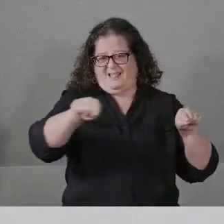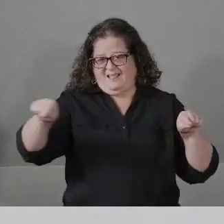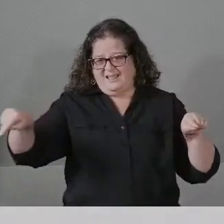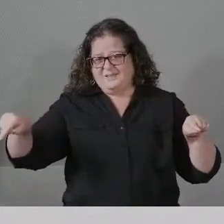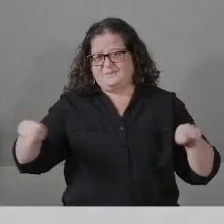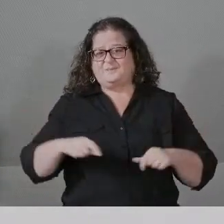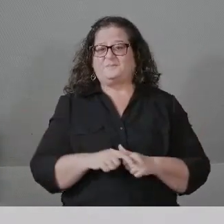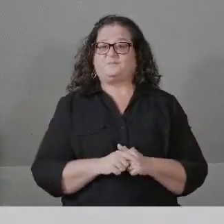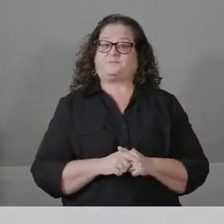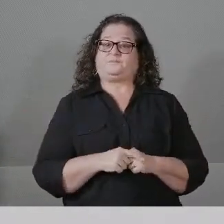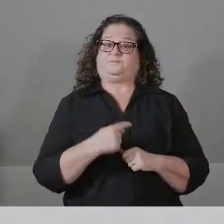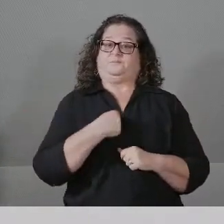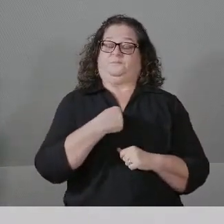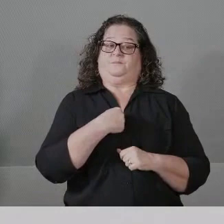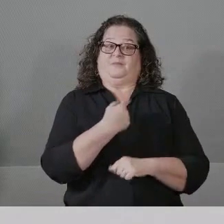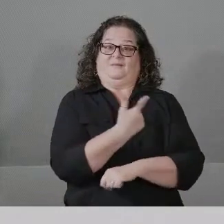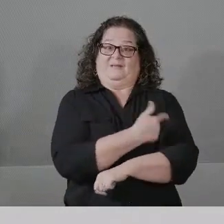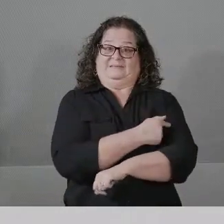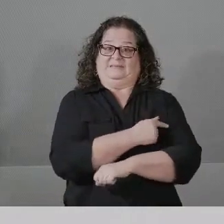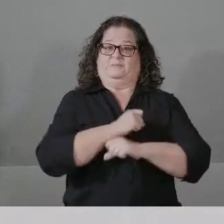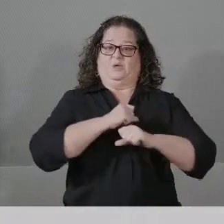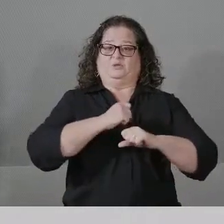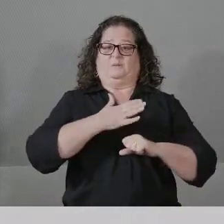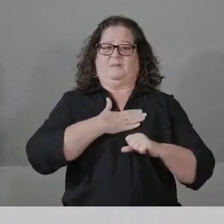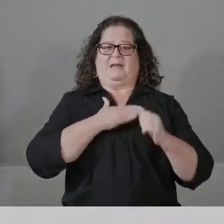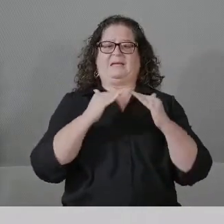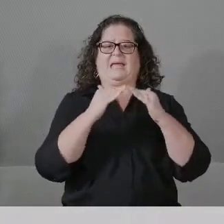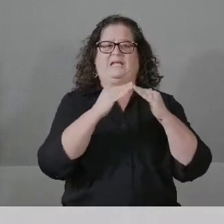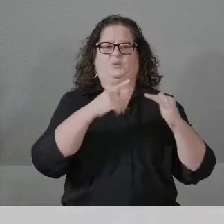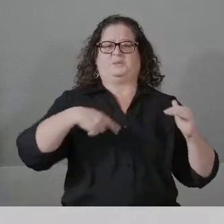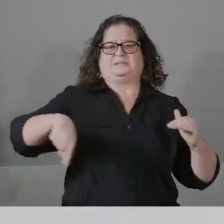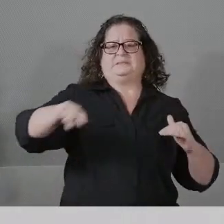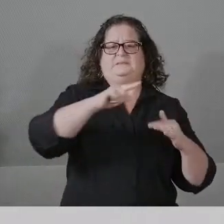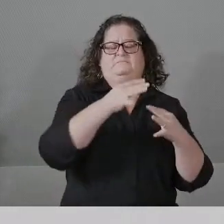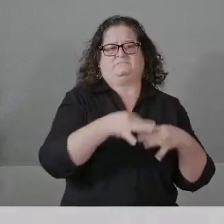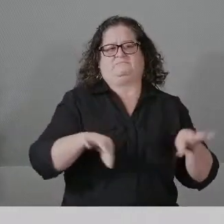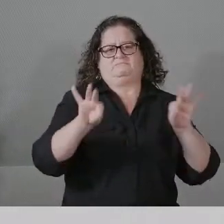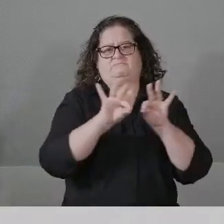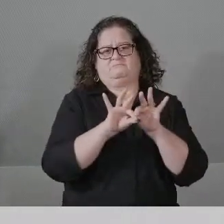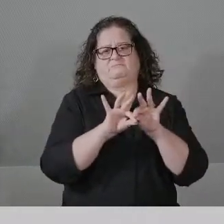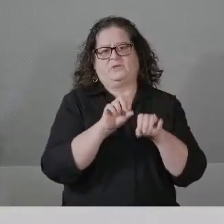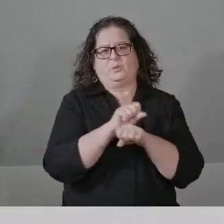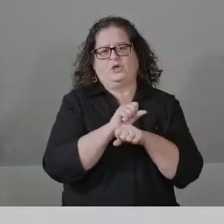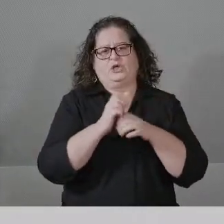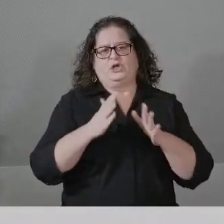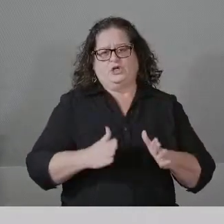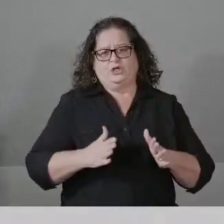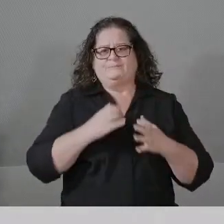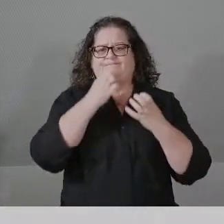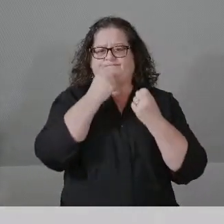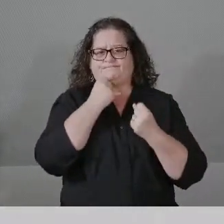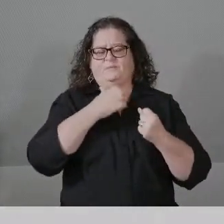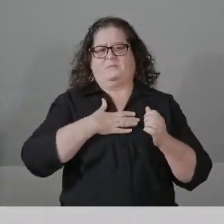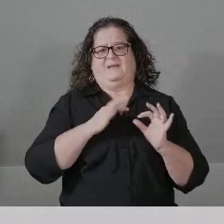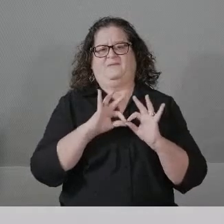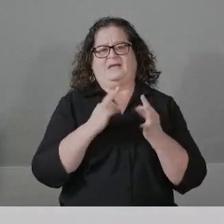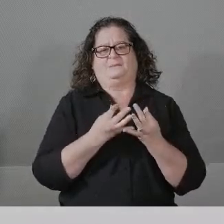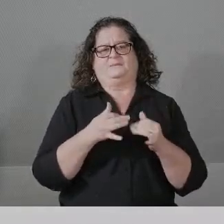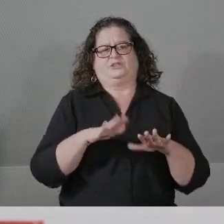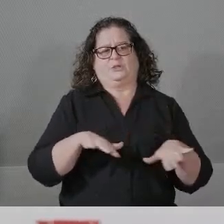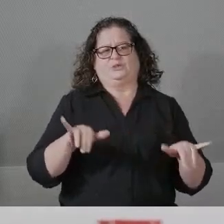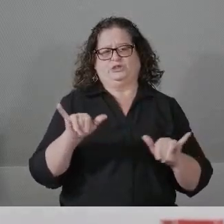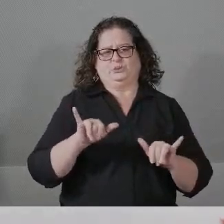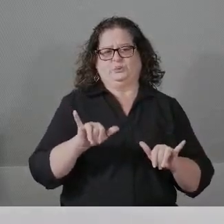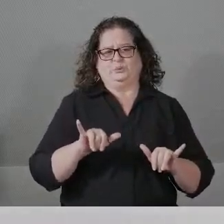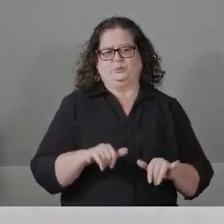getting it to protect my colleagues who are critical infrastructure for this response, as well as my family and children back home. So, all